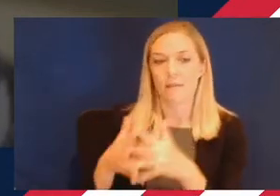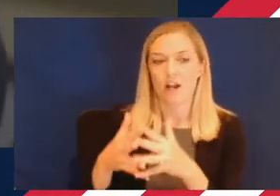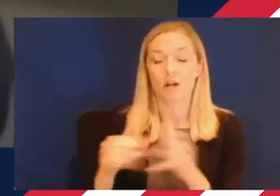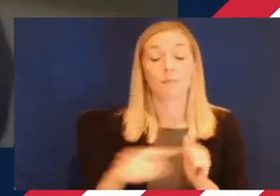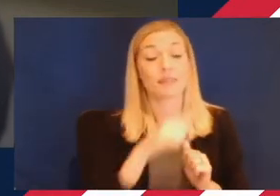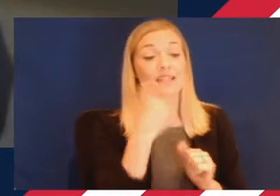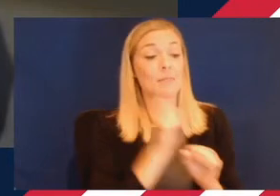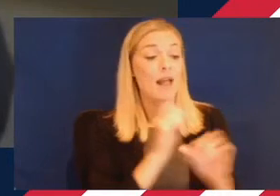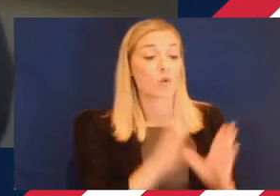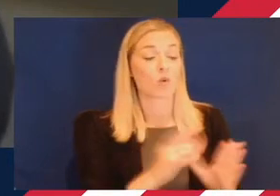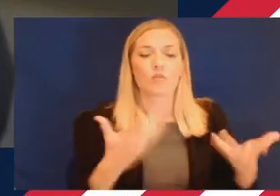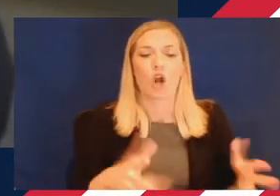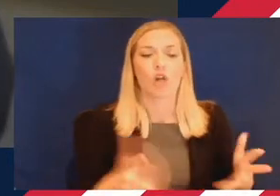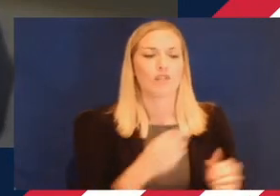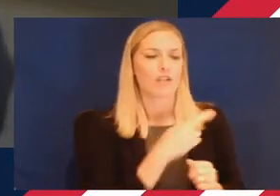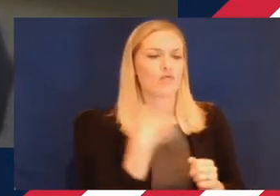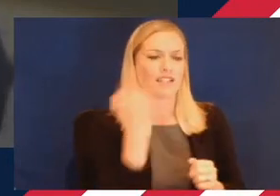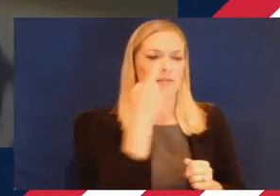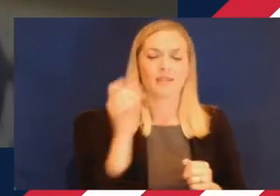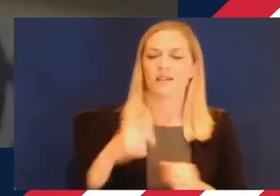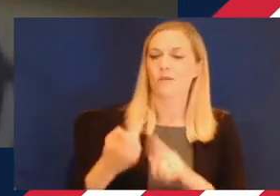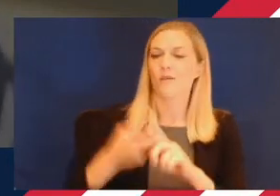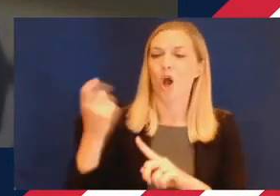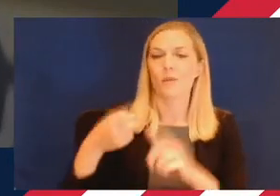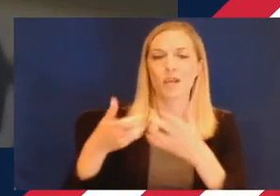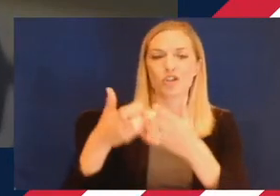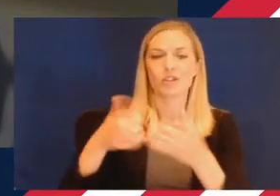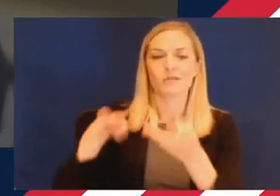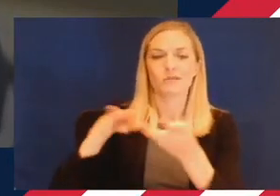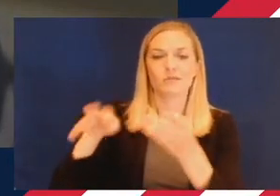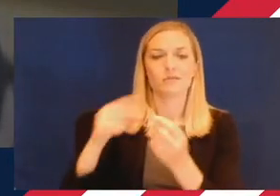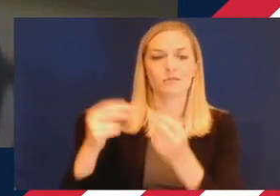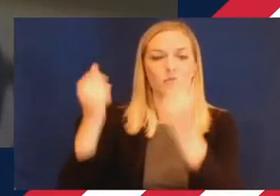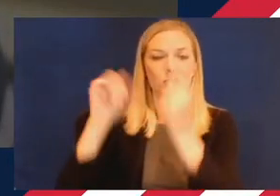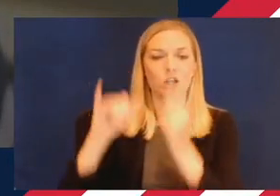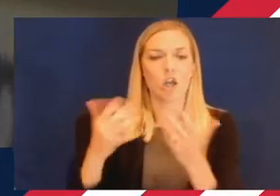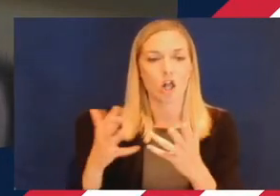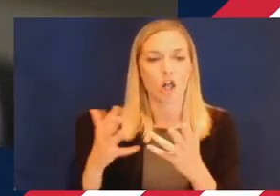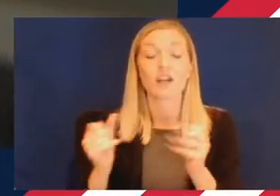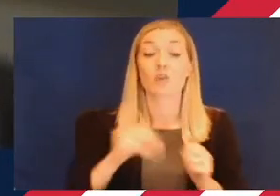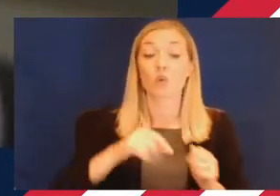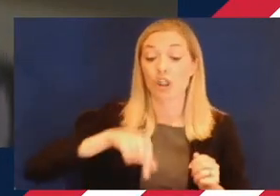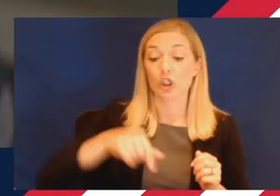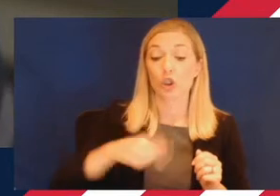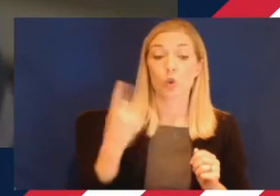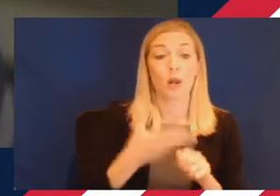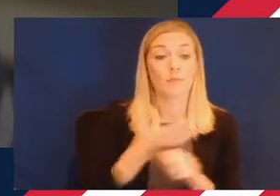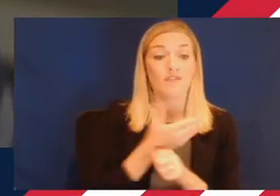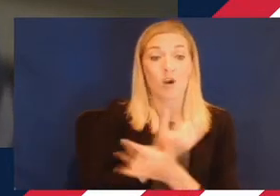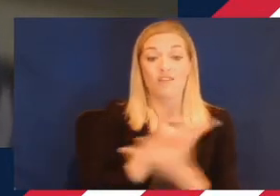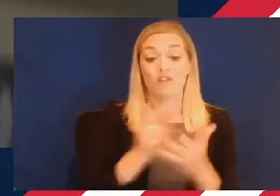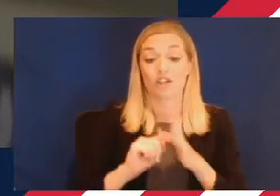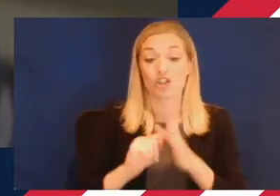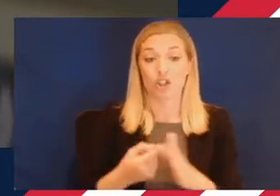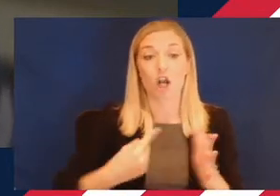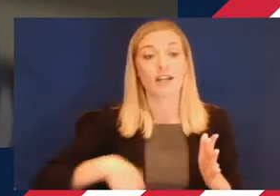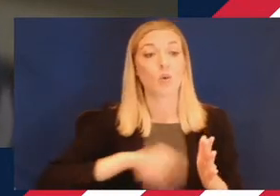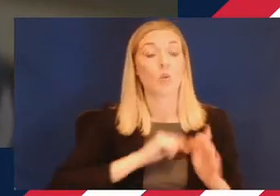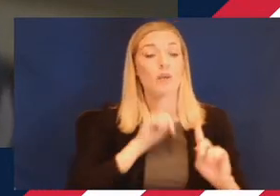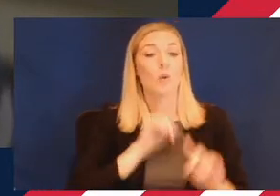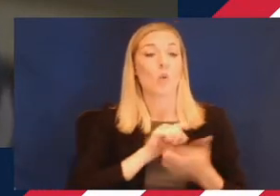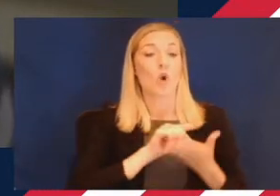and overconcentration on low-wage service jobs. So in Q1 of this year, before all this started, we reported weekly earnings in the Black community